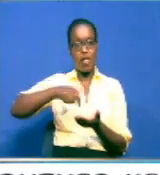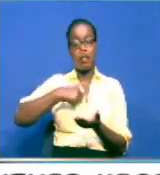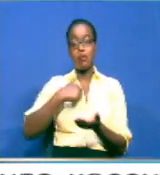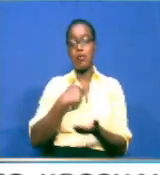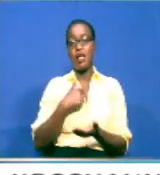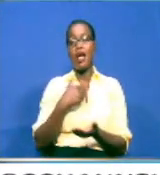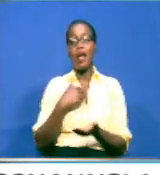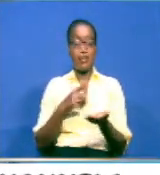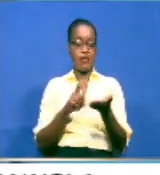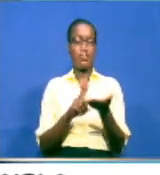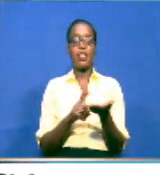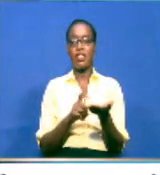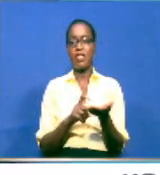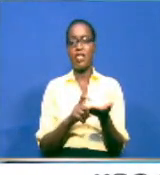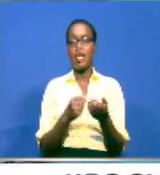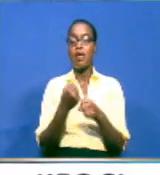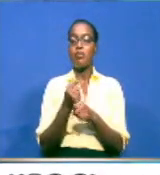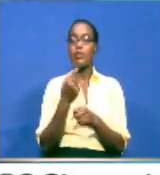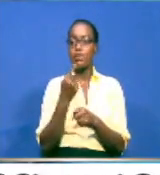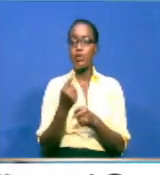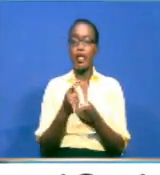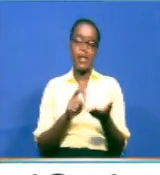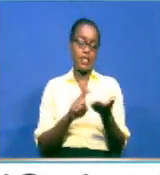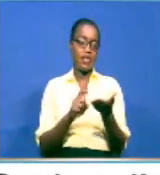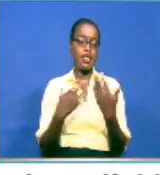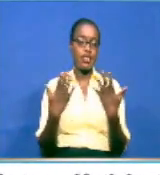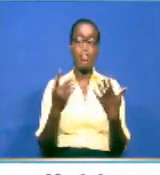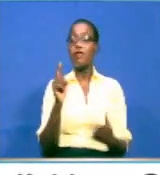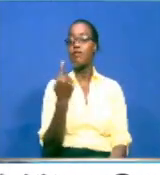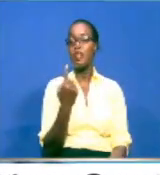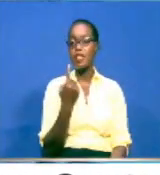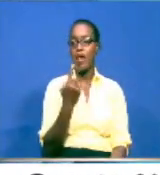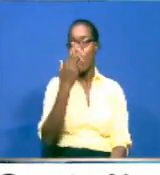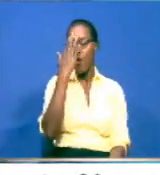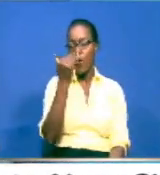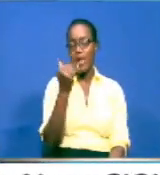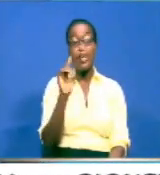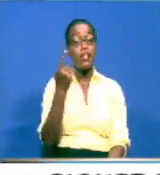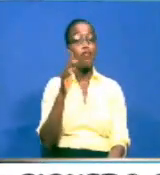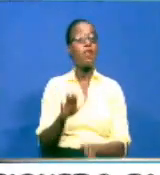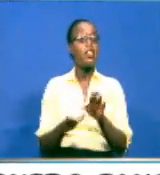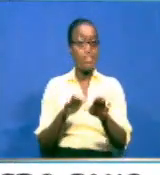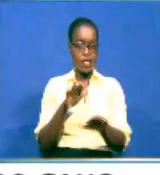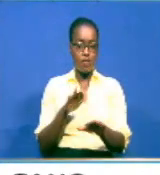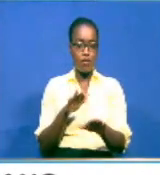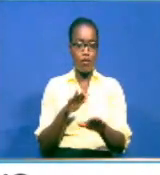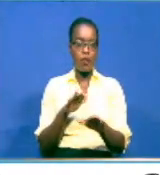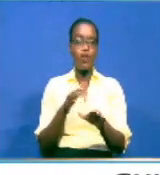have sanitizer. I will make sure that I sanitize my hands first, because that is the first step we need to take.